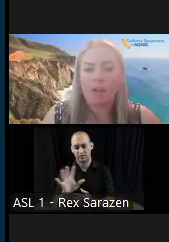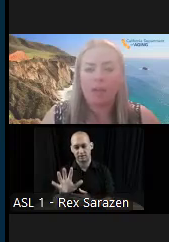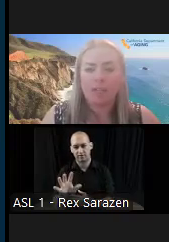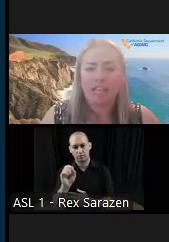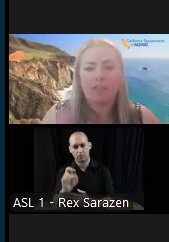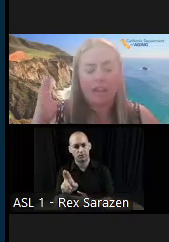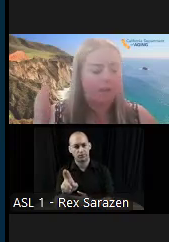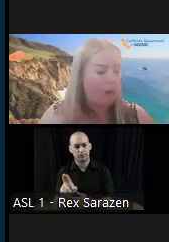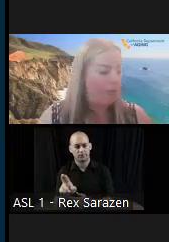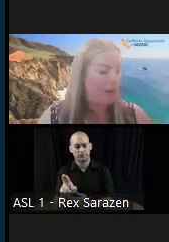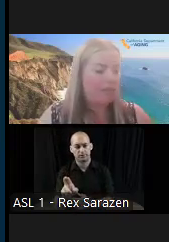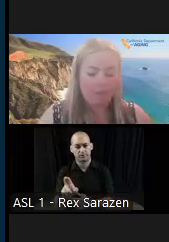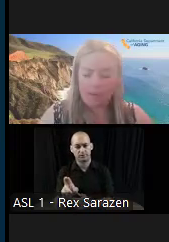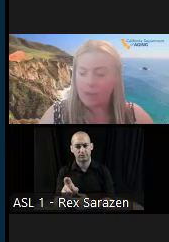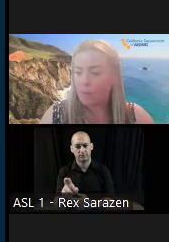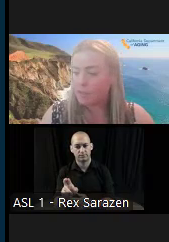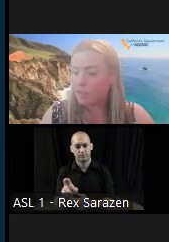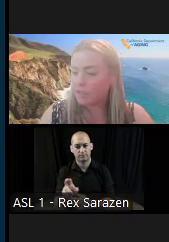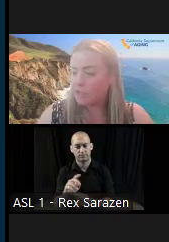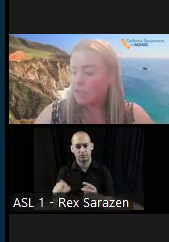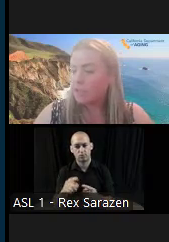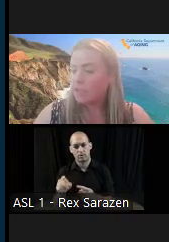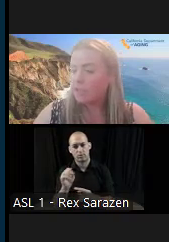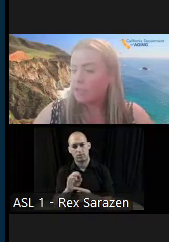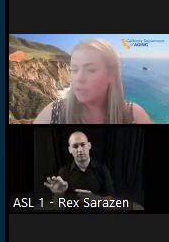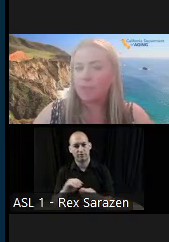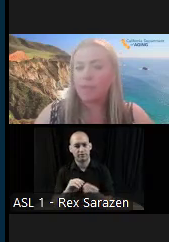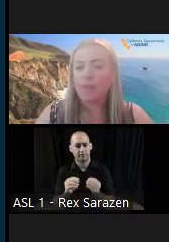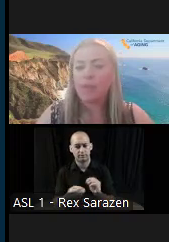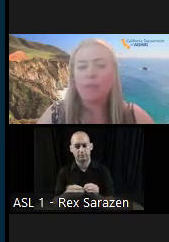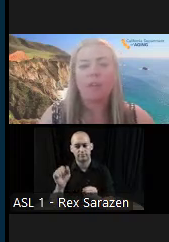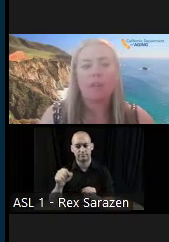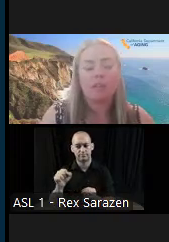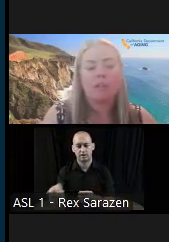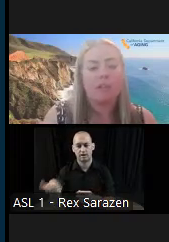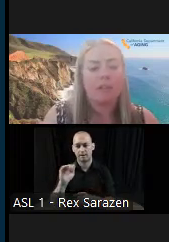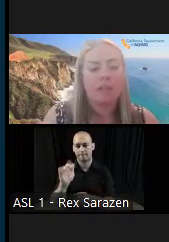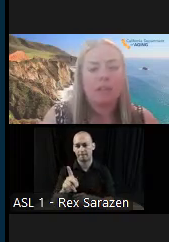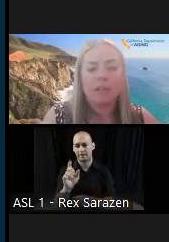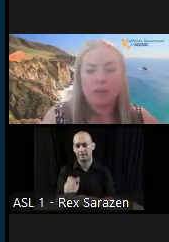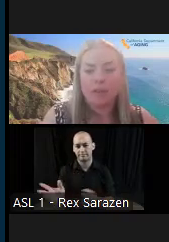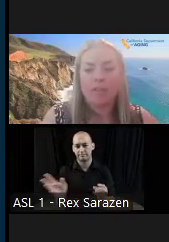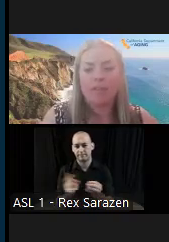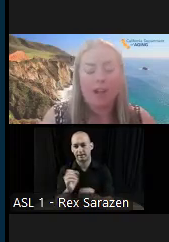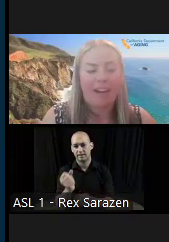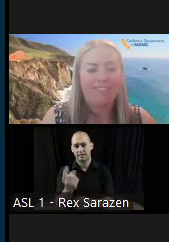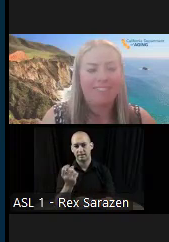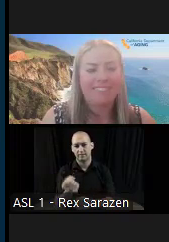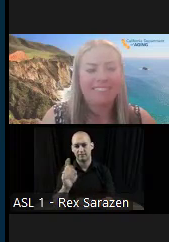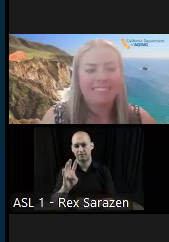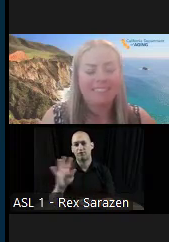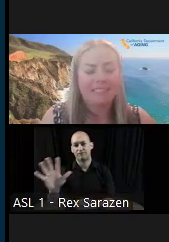I was thinking of kind of rounding off the numbers. Absolutely. Let's come back and reconvene at 11:45.